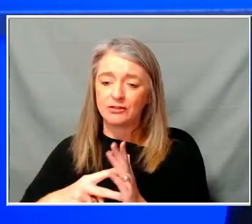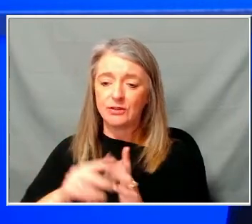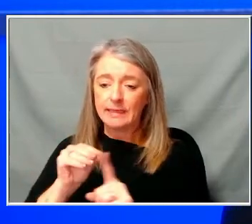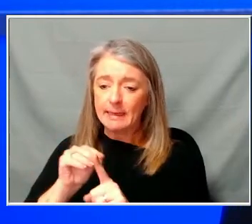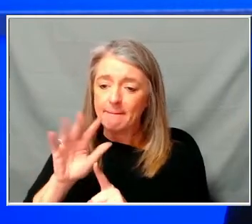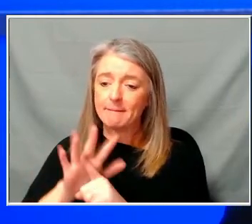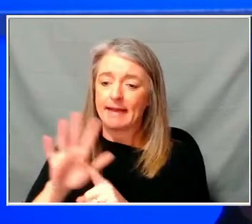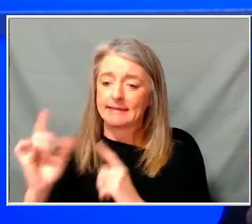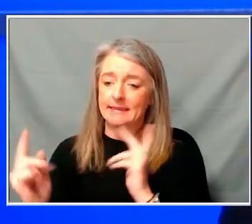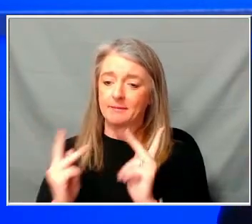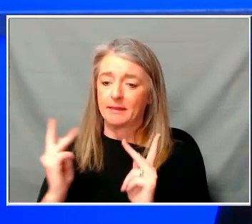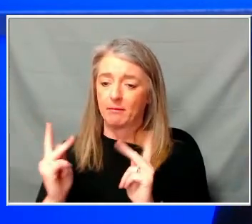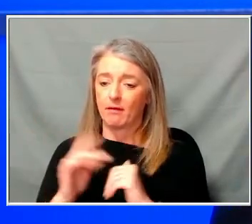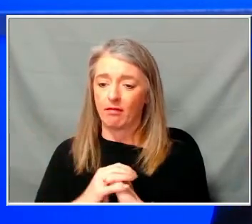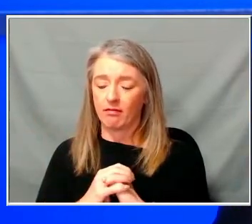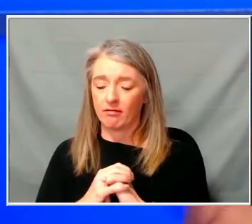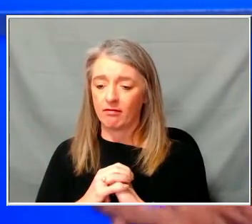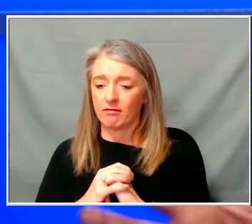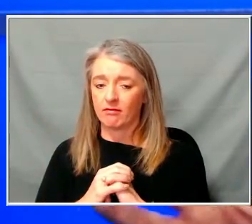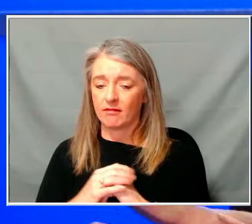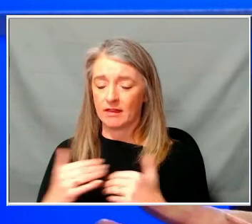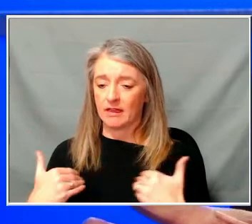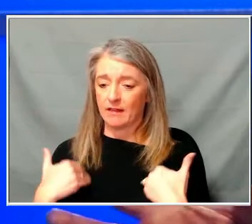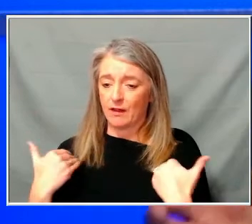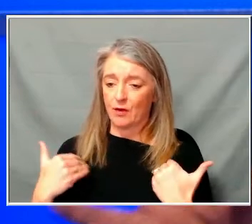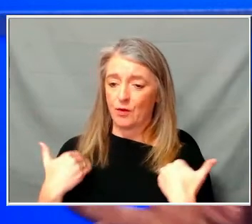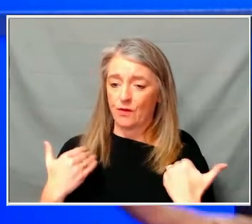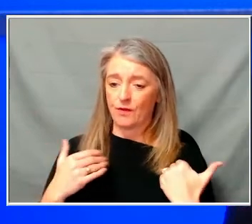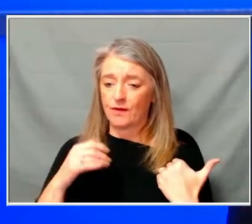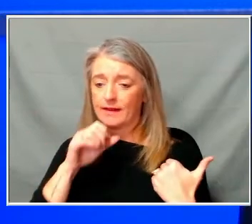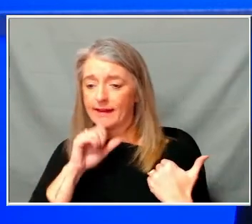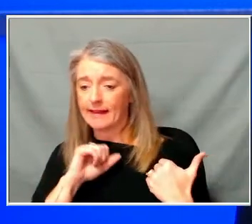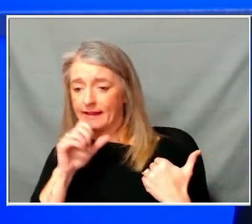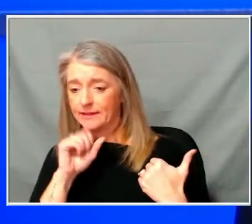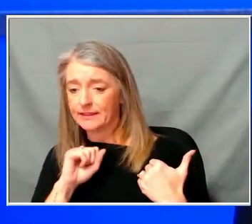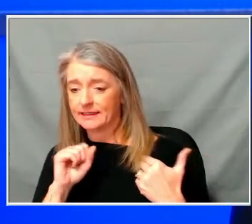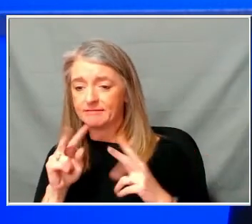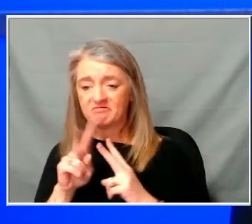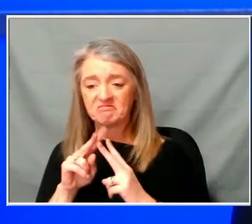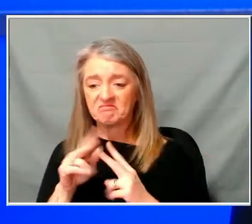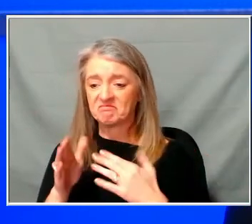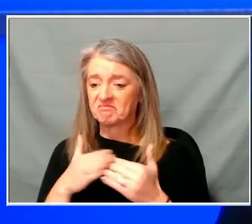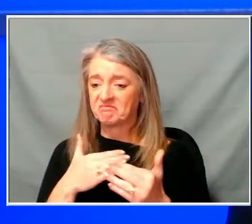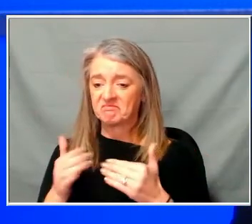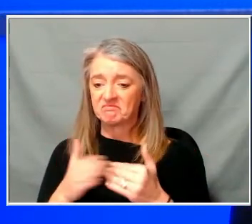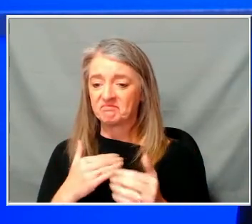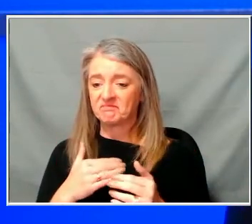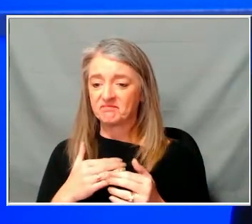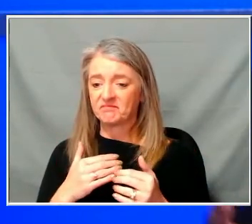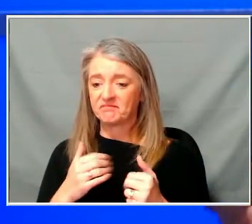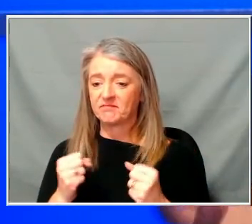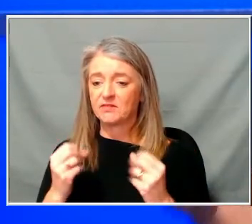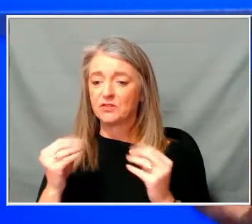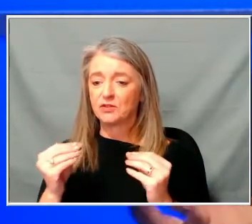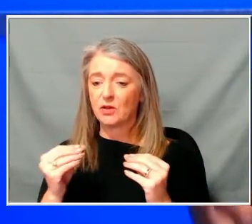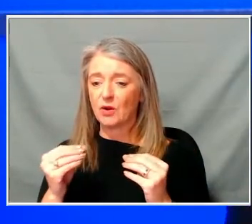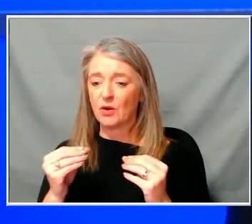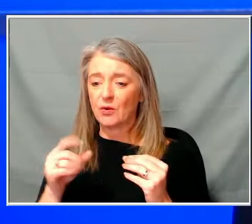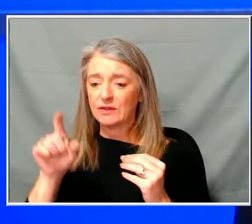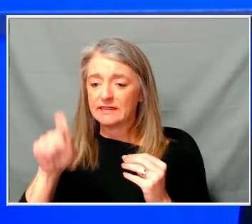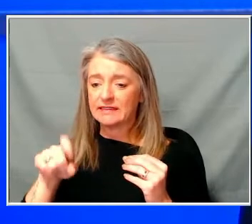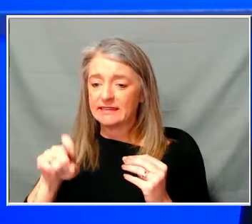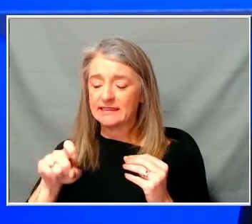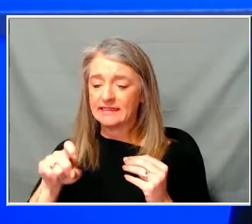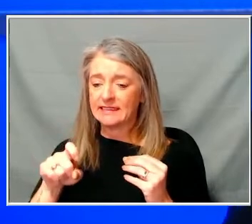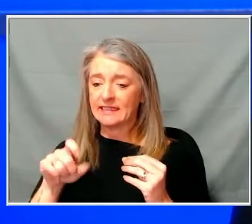And the youthful side as well as the older side are so desperately in need of something